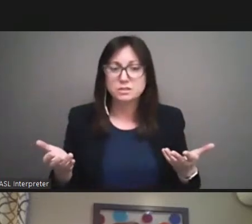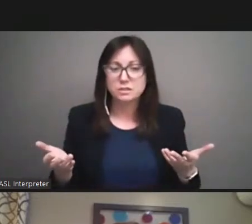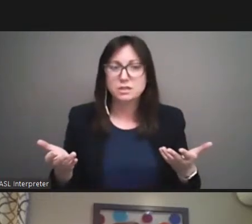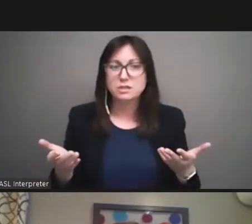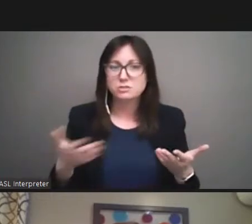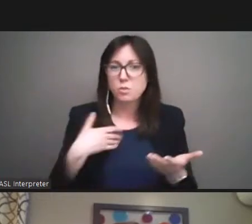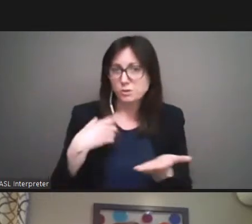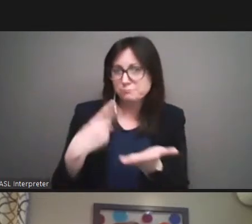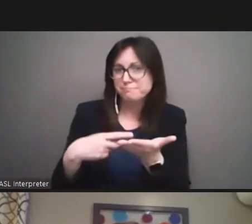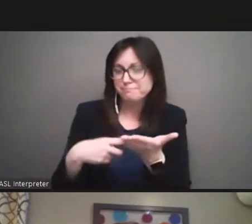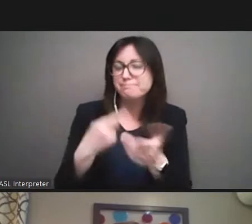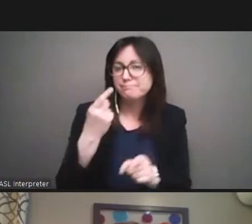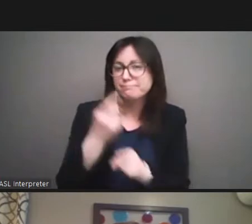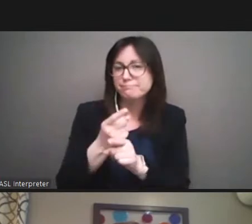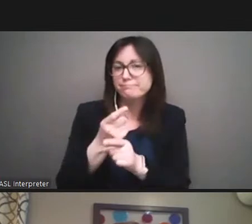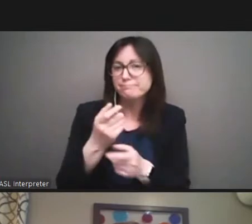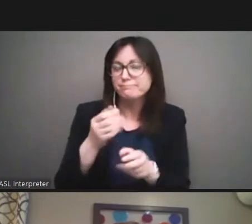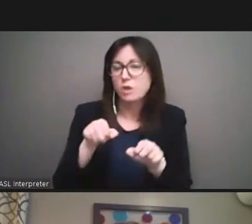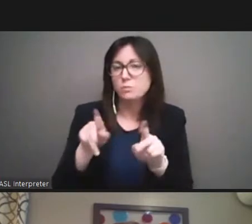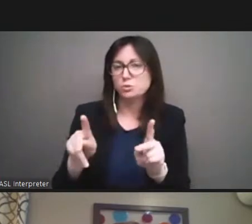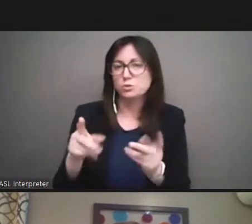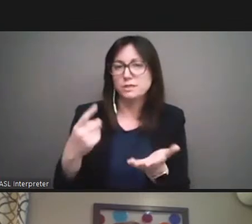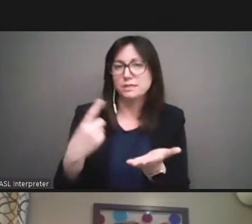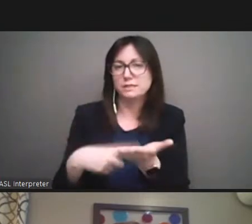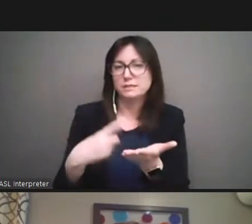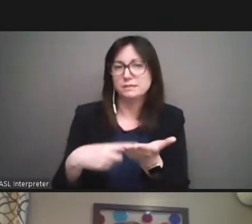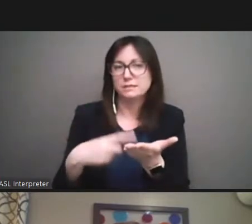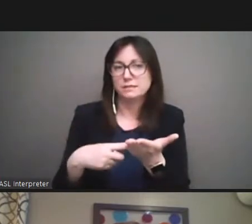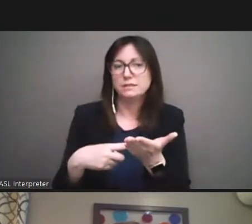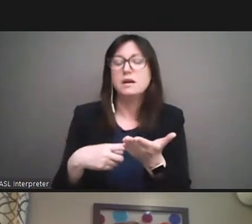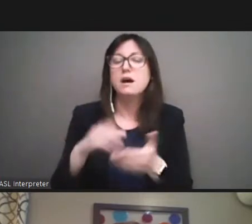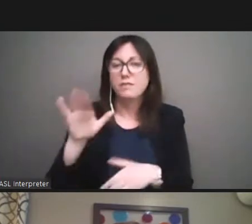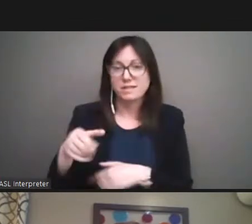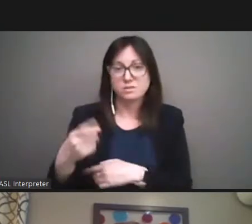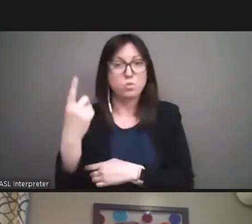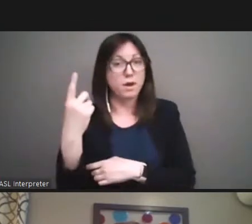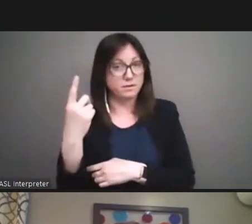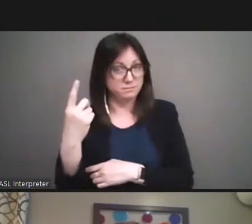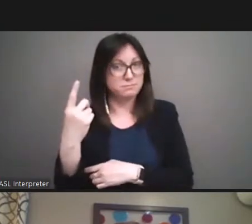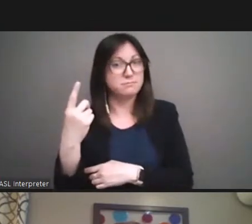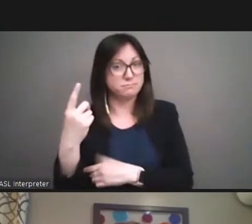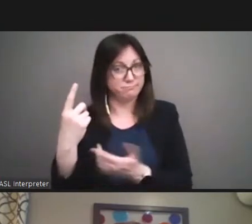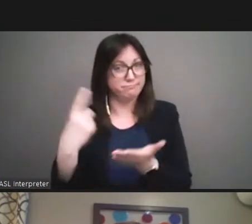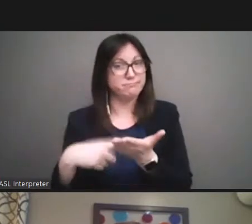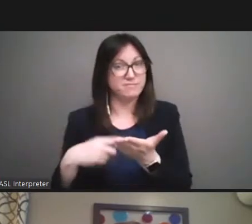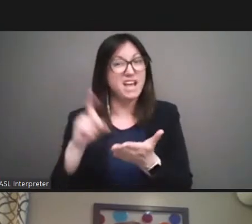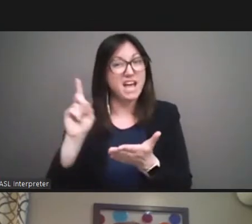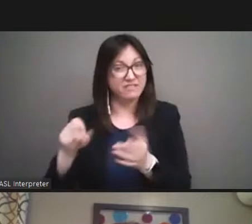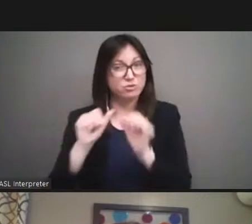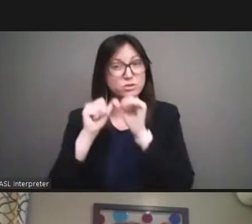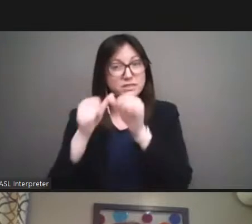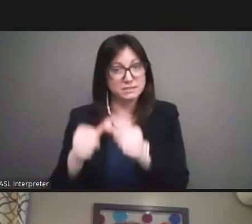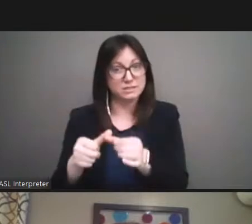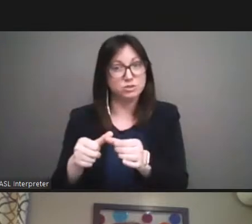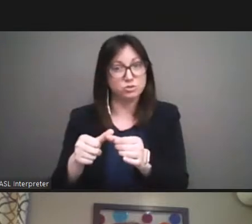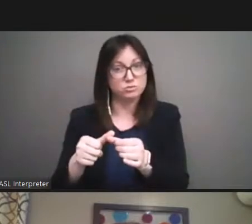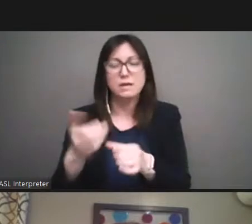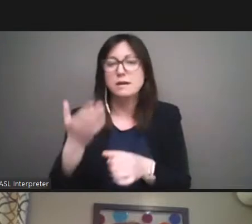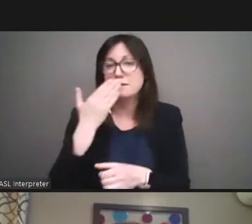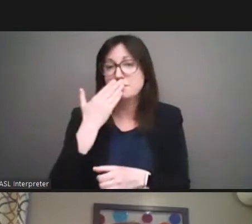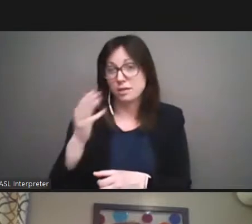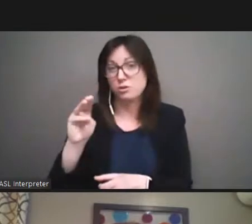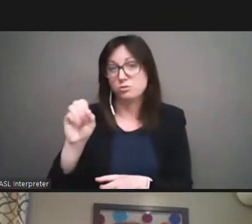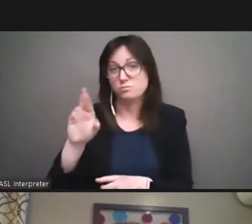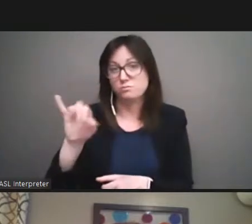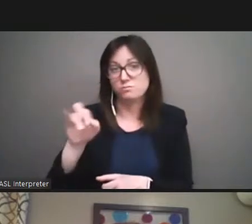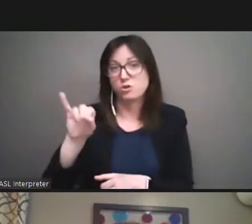and take this opportunity to note that this is one conversation of many that needs to be had, and thank Marjorie for bringing